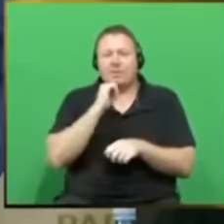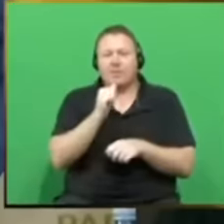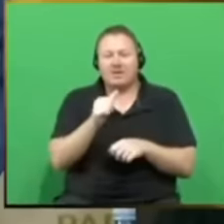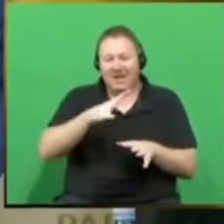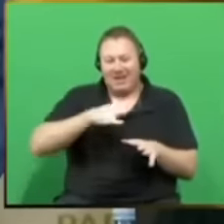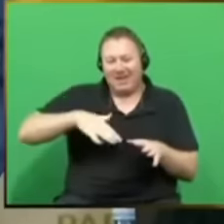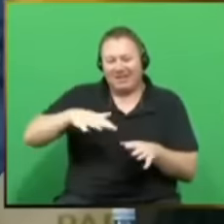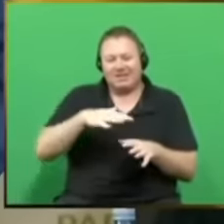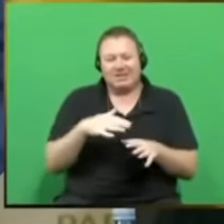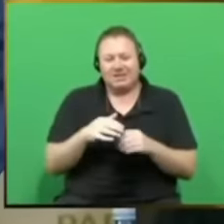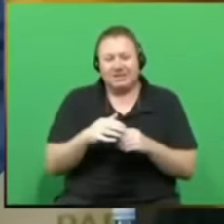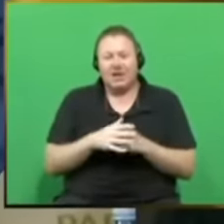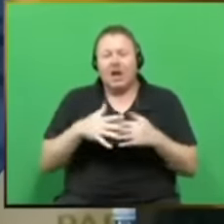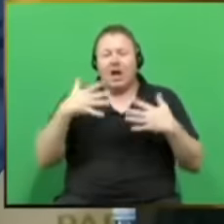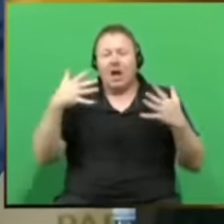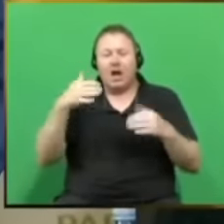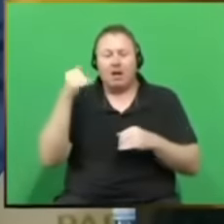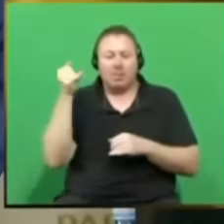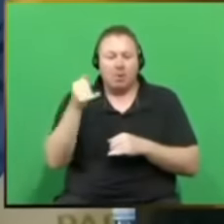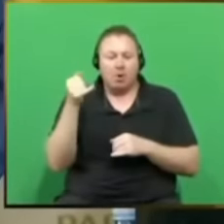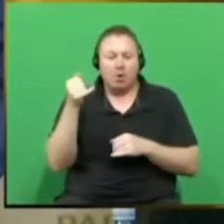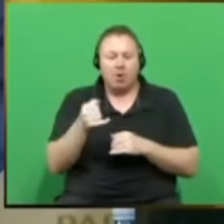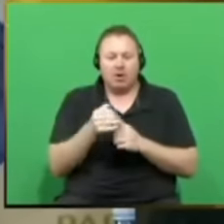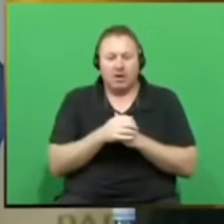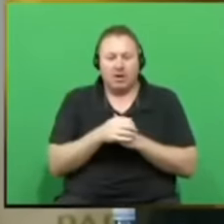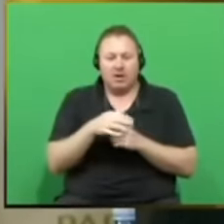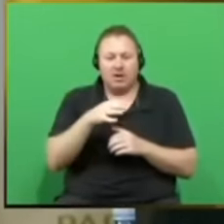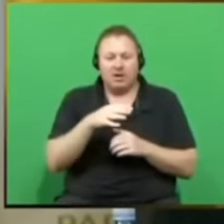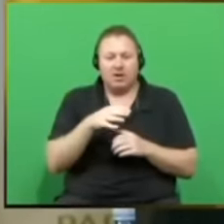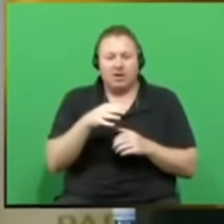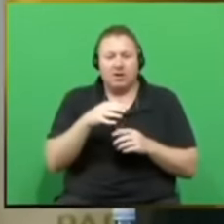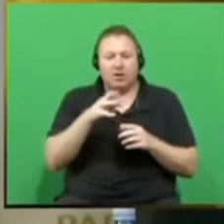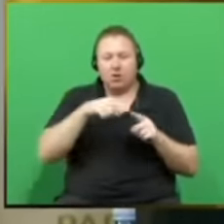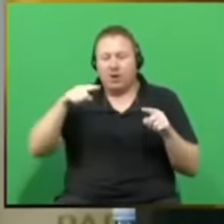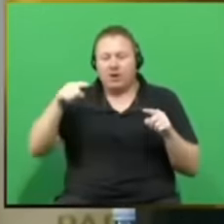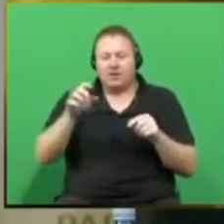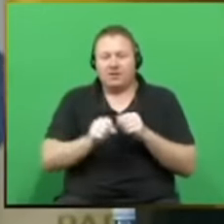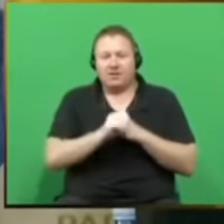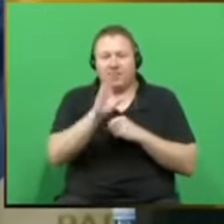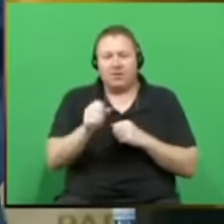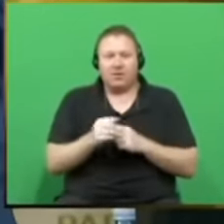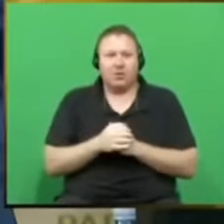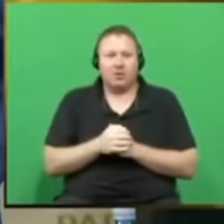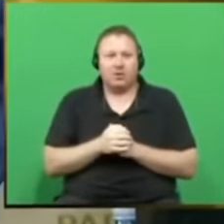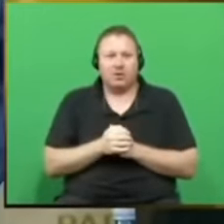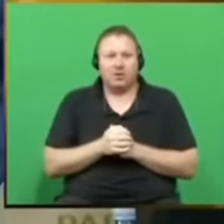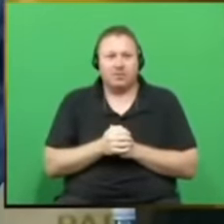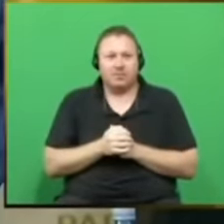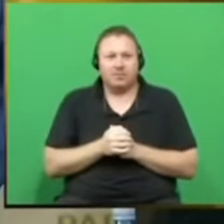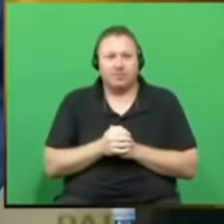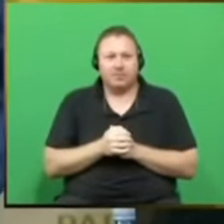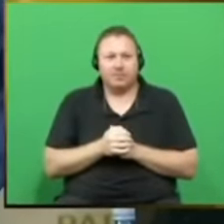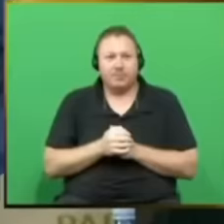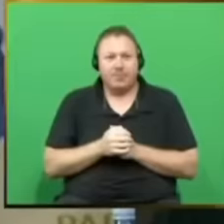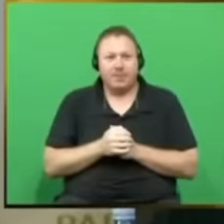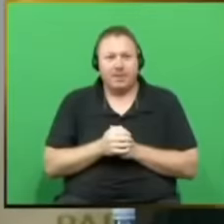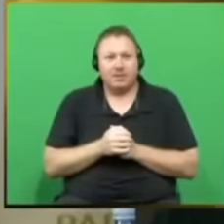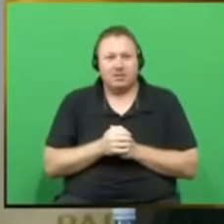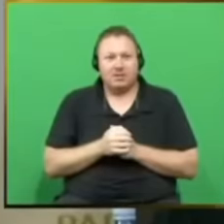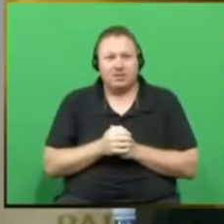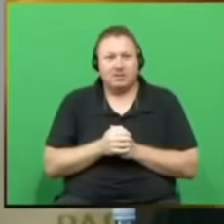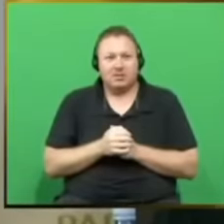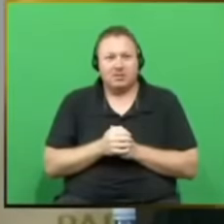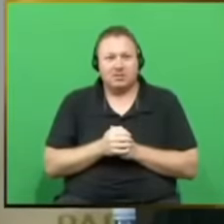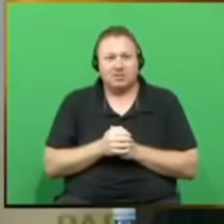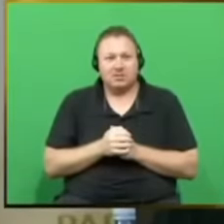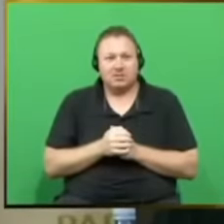region had the highest murder per capita rate in South Africa. We were the murder capital of South Africa. But